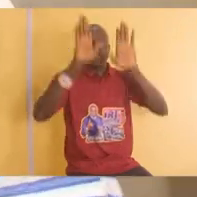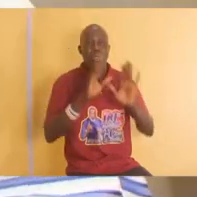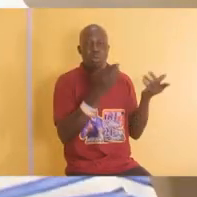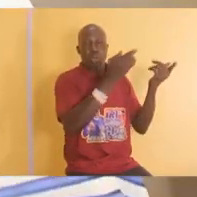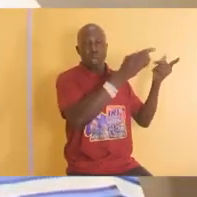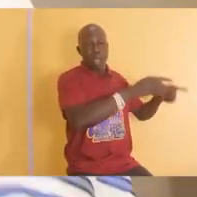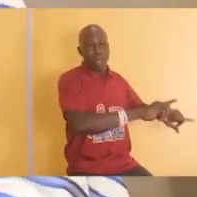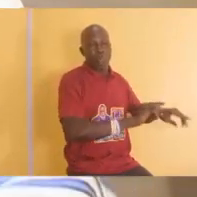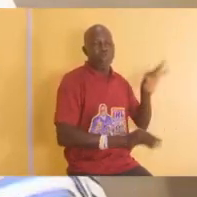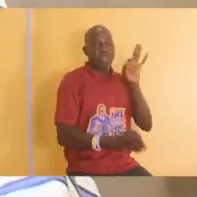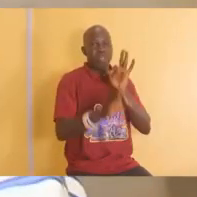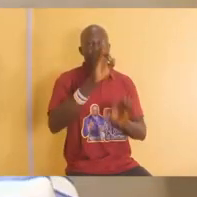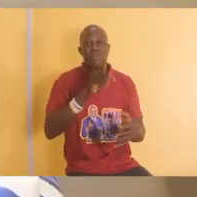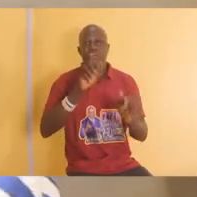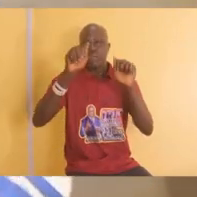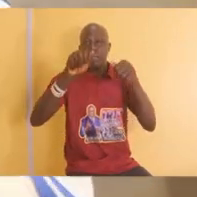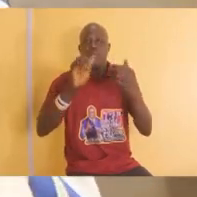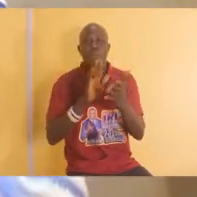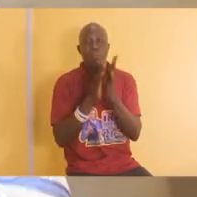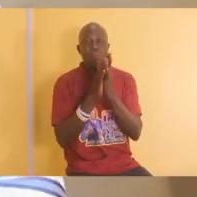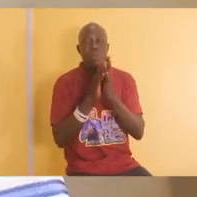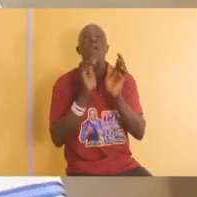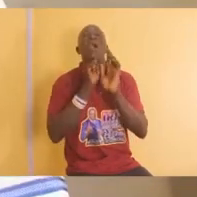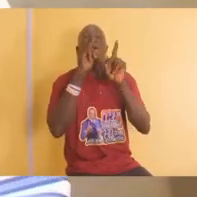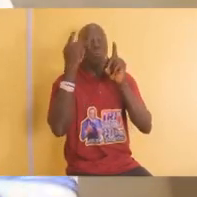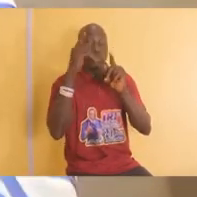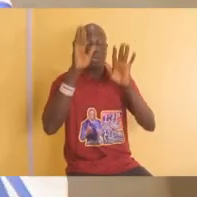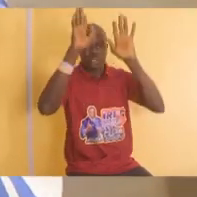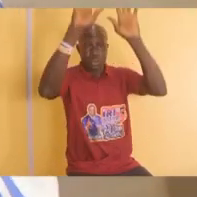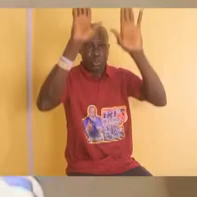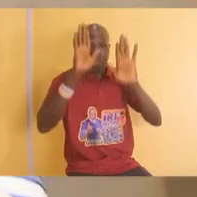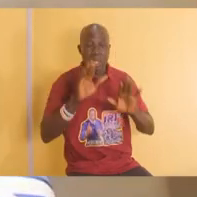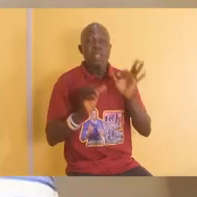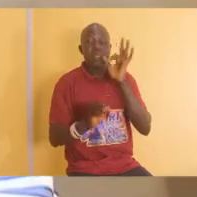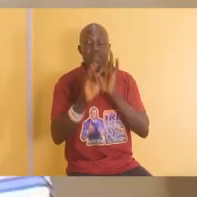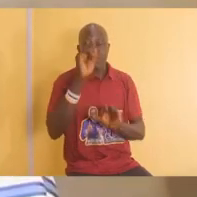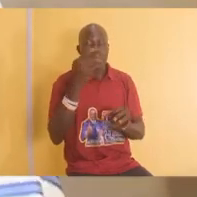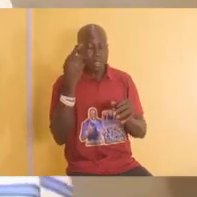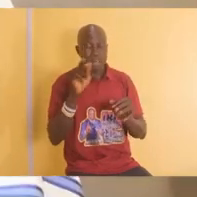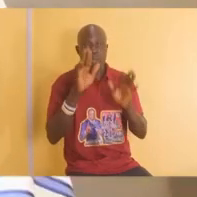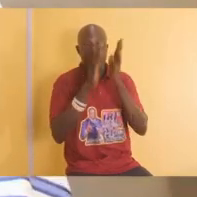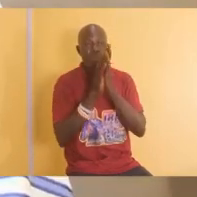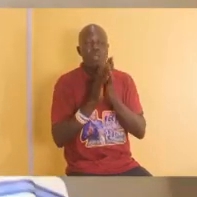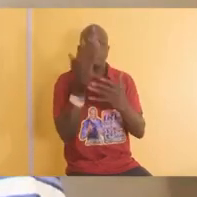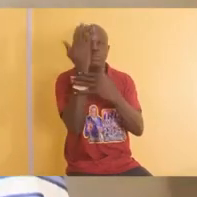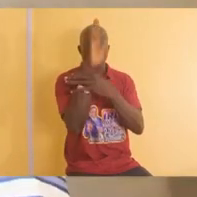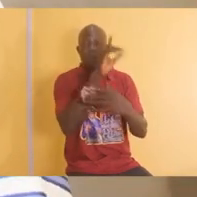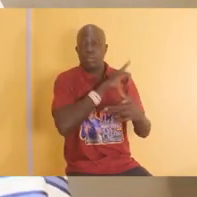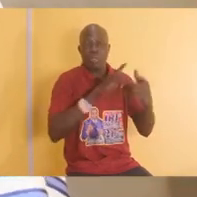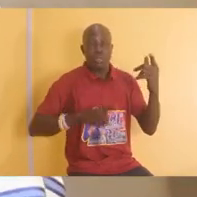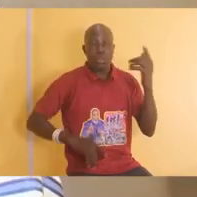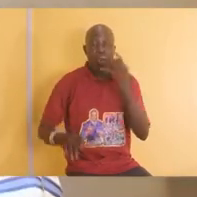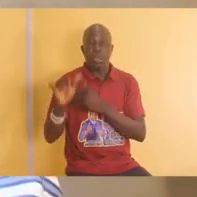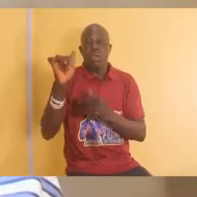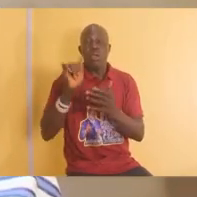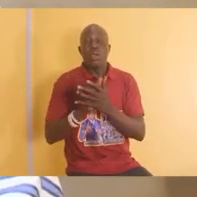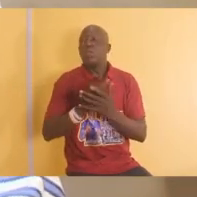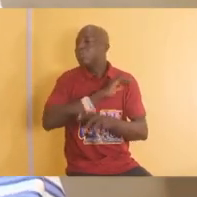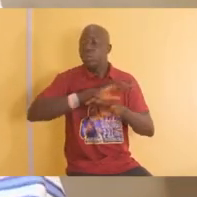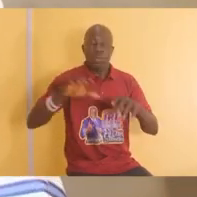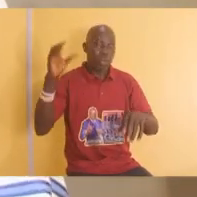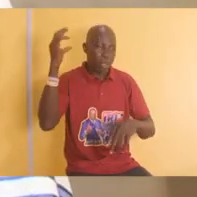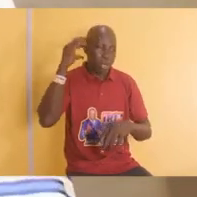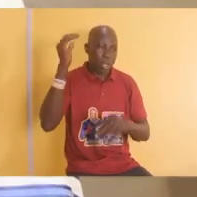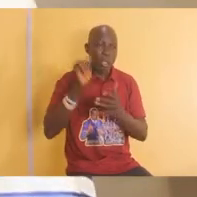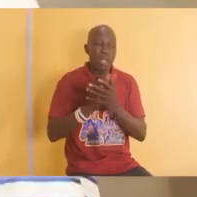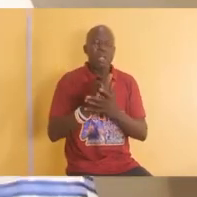Miracle happens. If you can pray, you will see miracle. If you can pray, you will see the end of God.